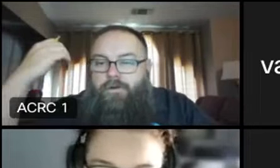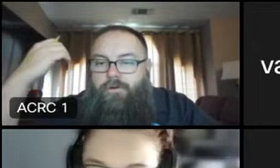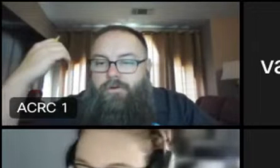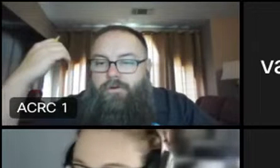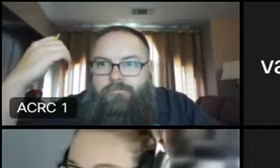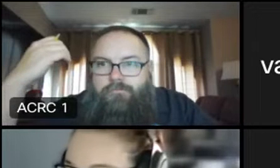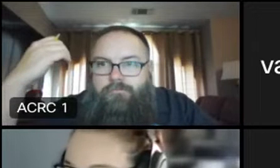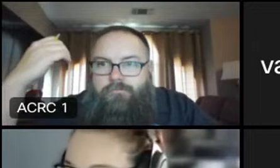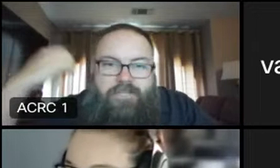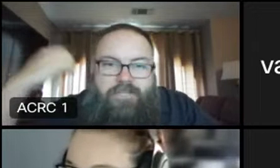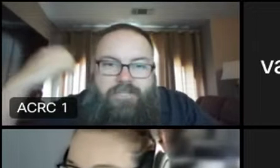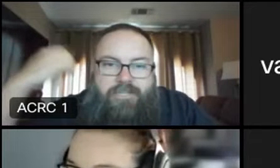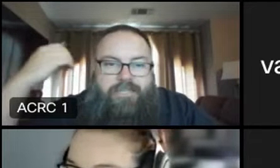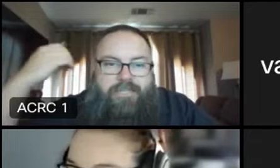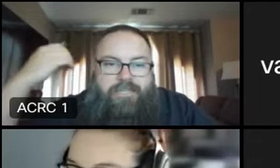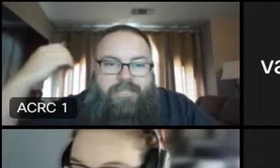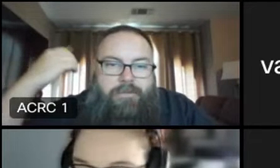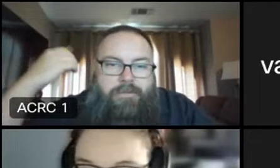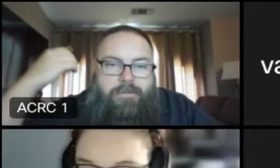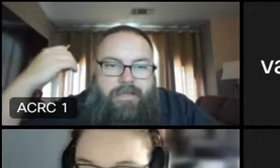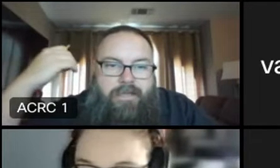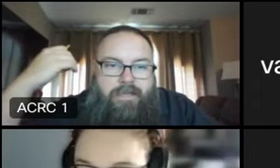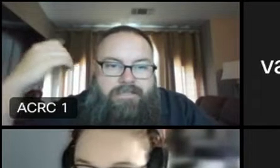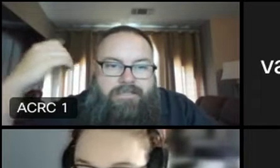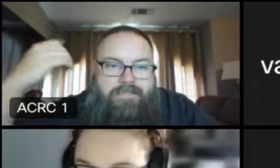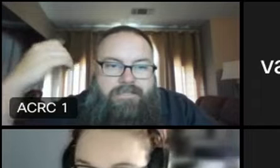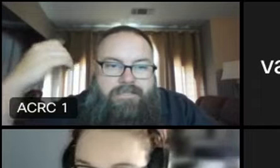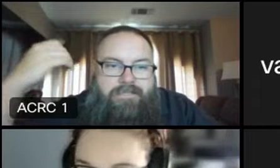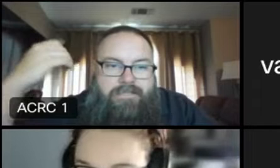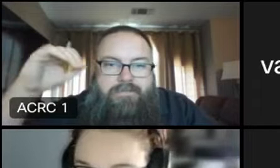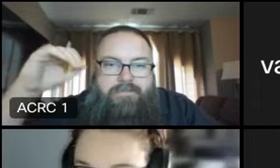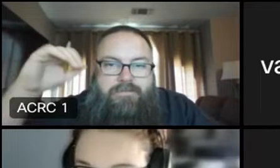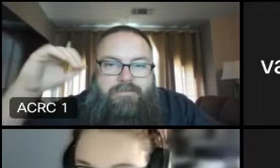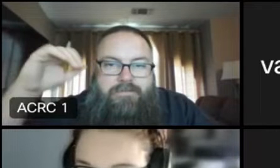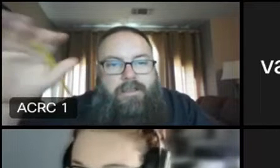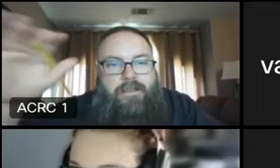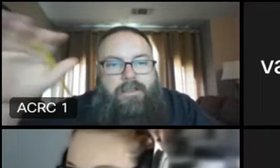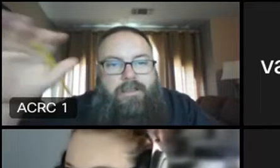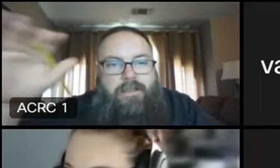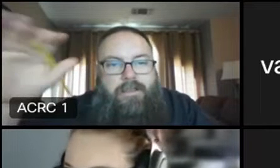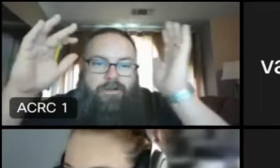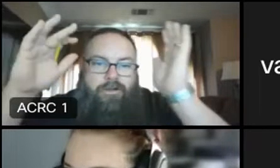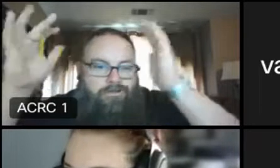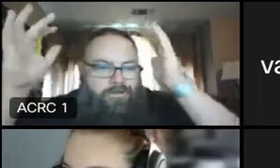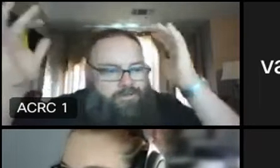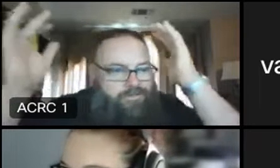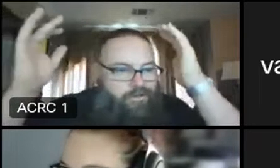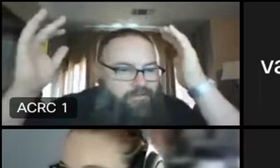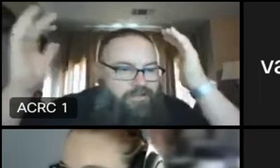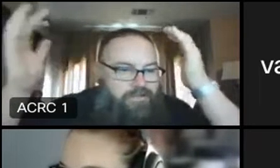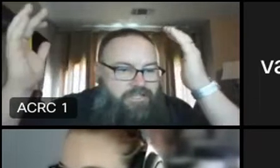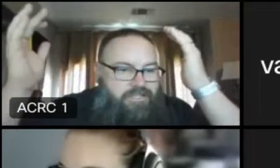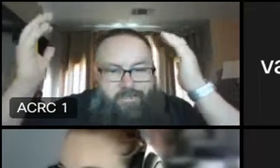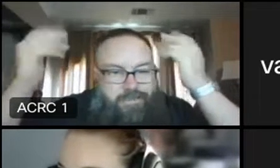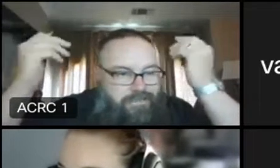know the extent to which DDS is going to be providing assistance and support, like as alternative services are going to